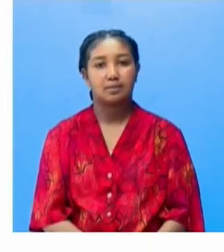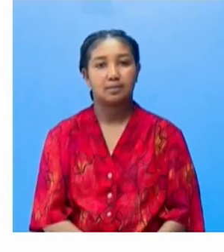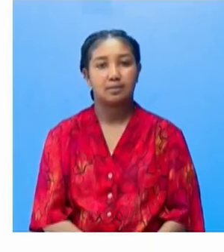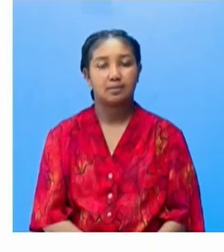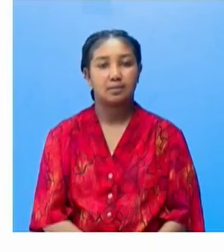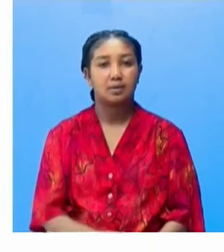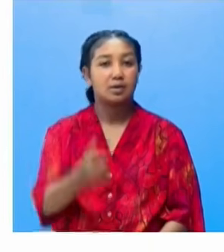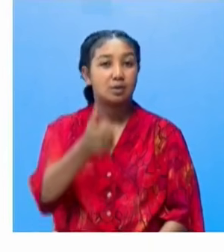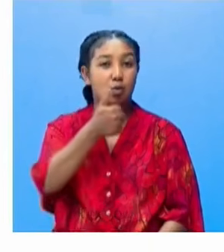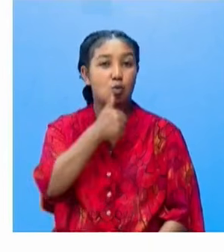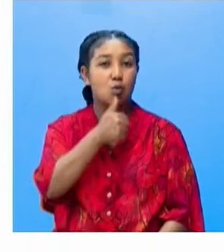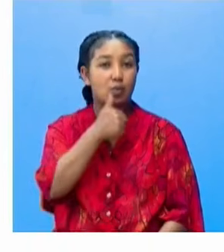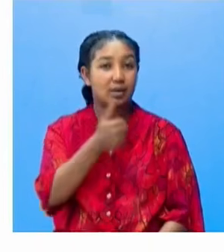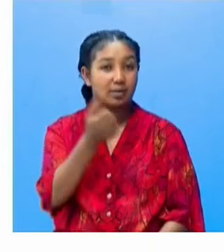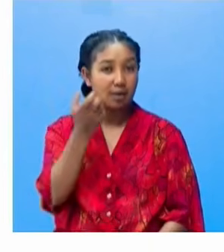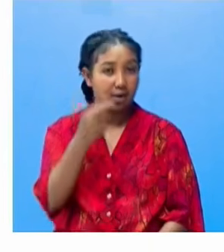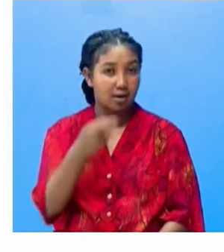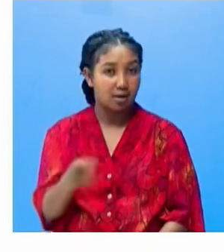are